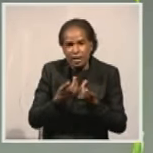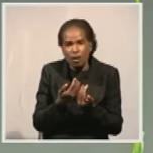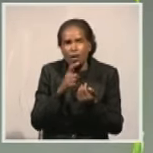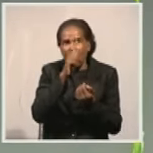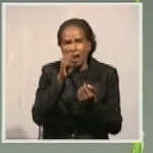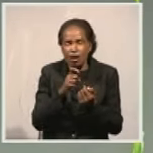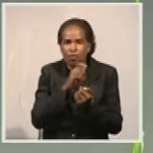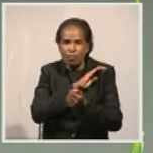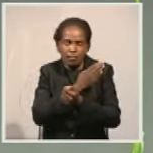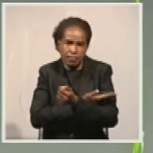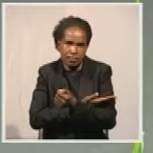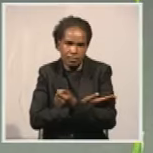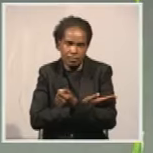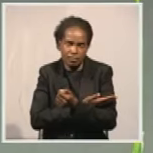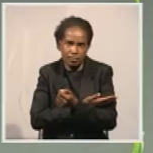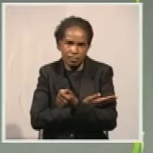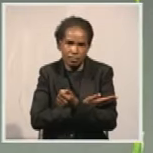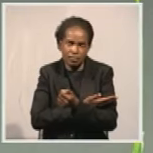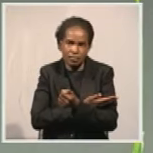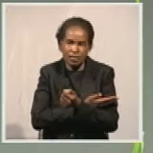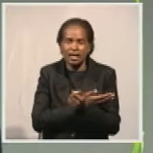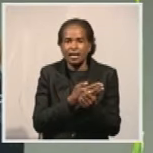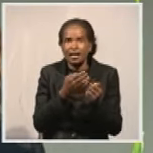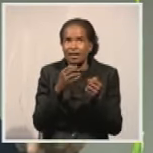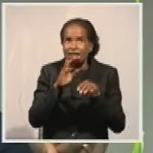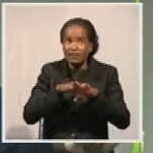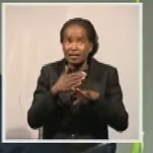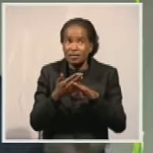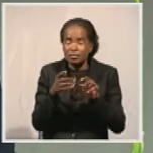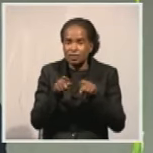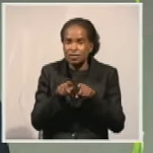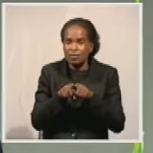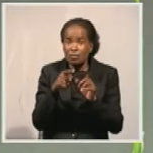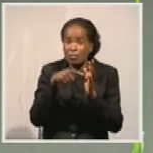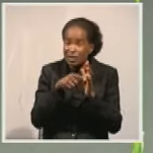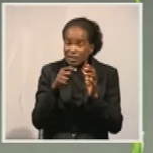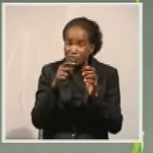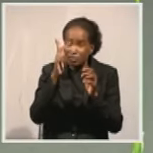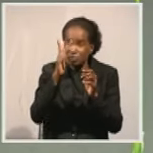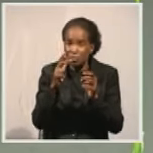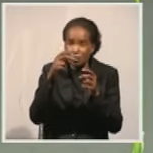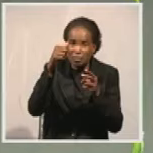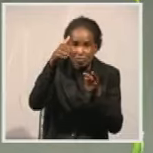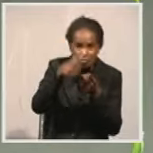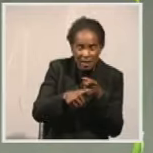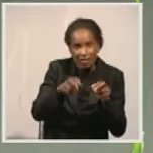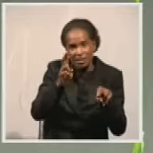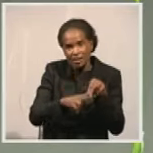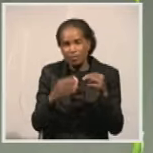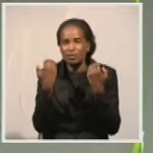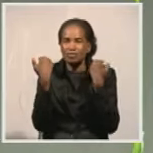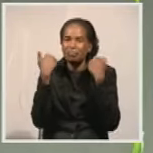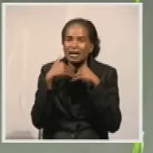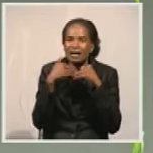mandate to do away with something as important as that? And some members will say,